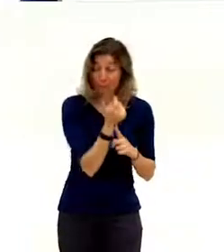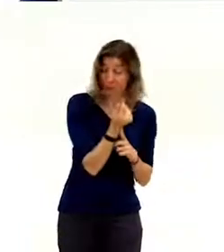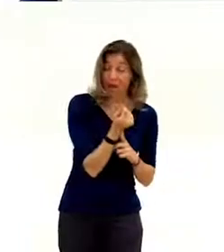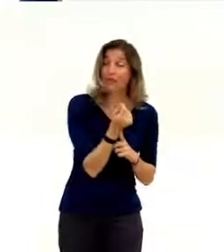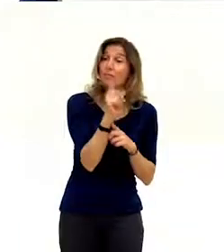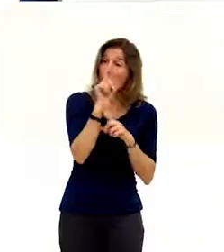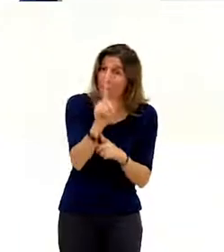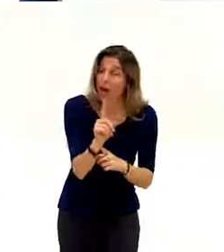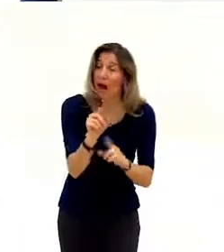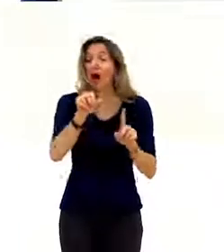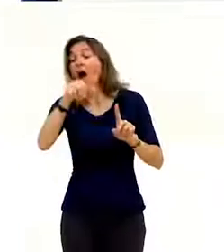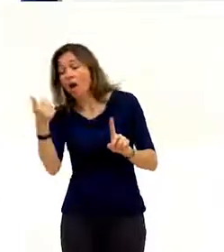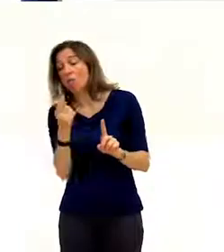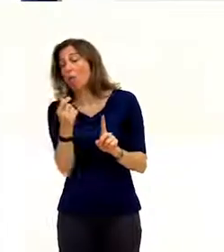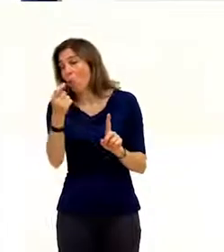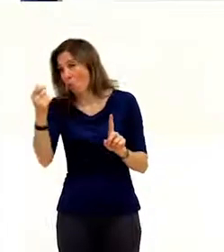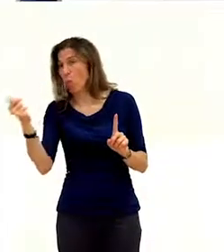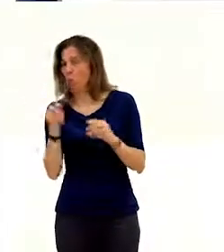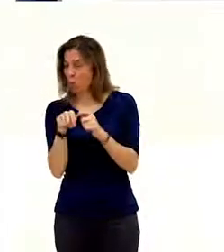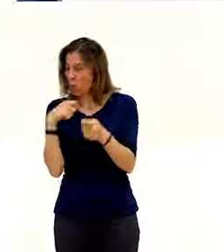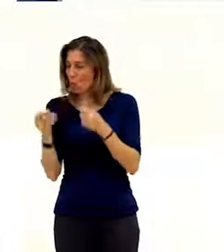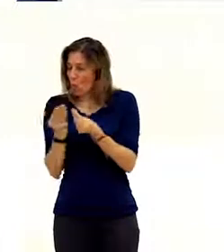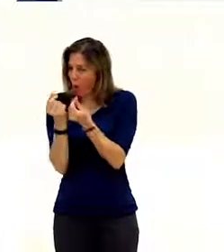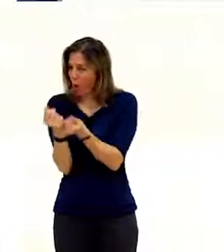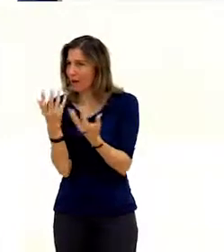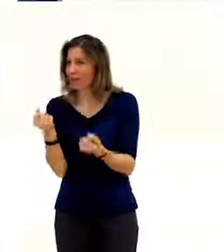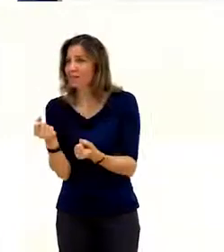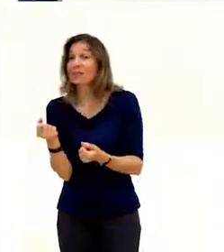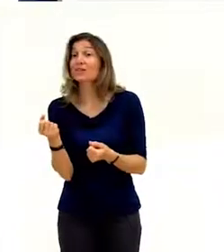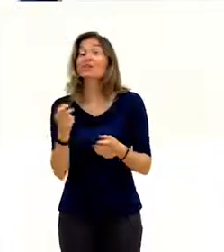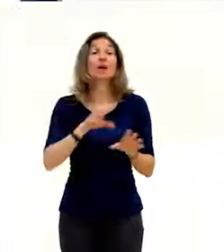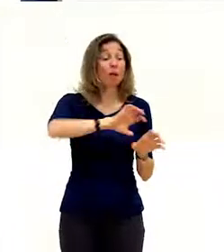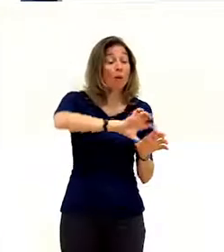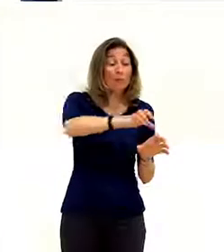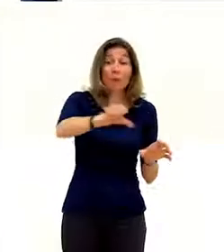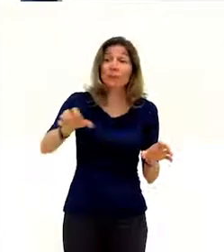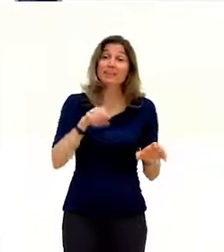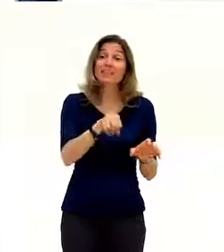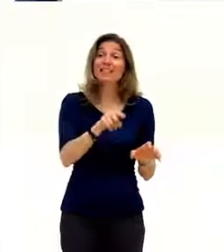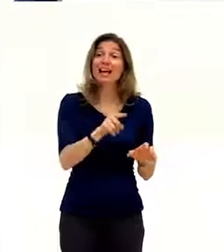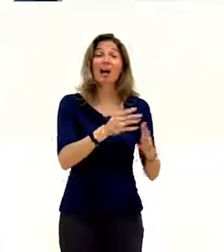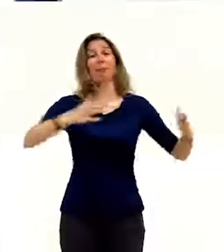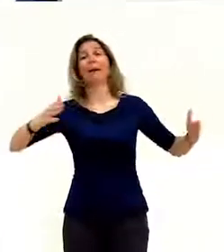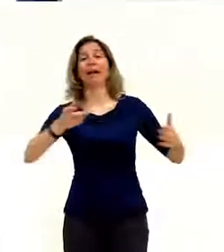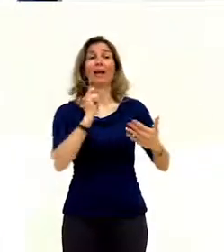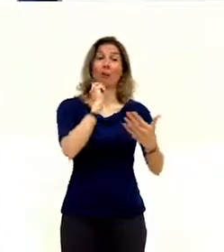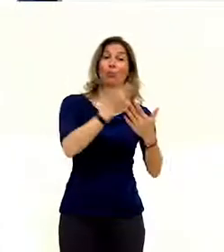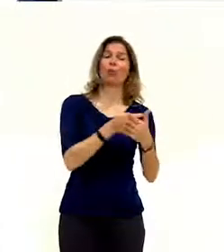Some member states love it. The more mature member states in procurement, the bigger member